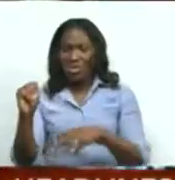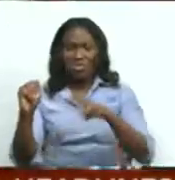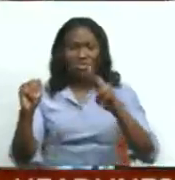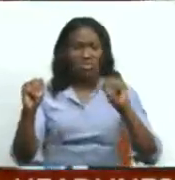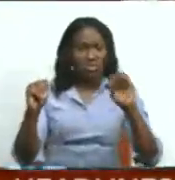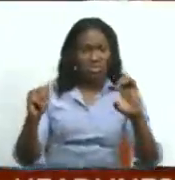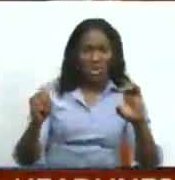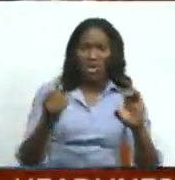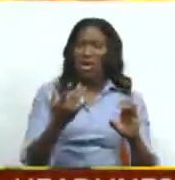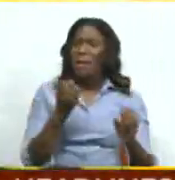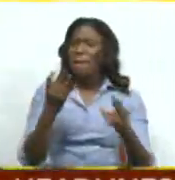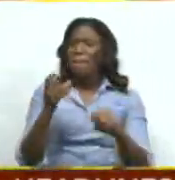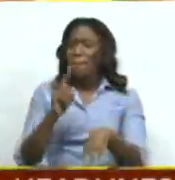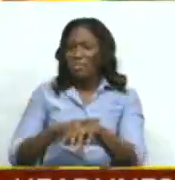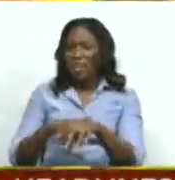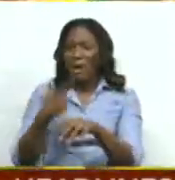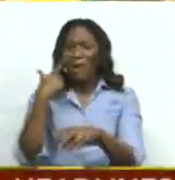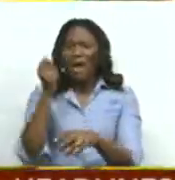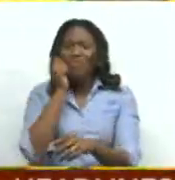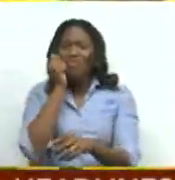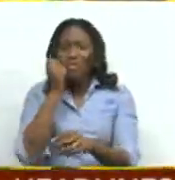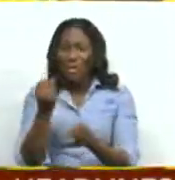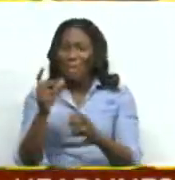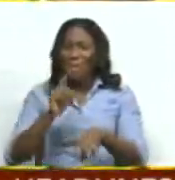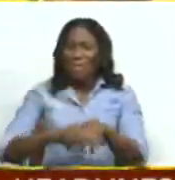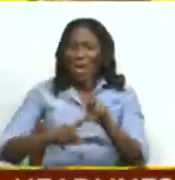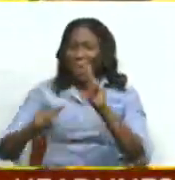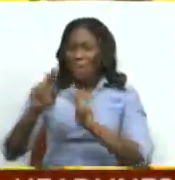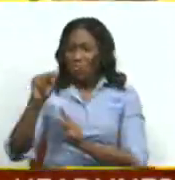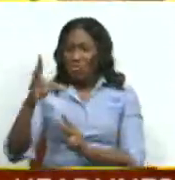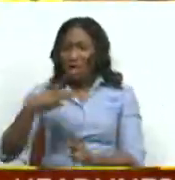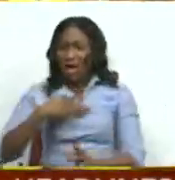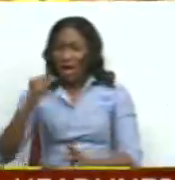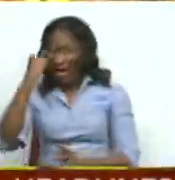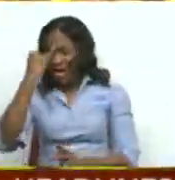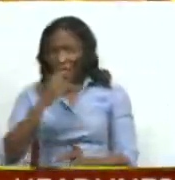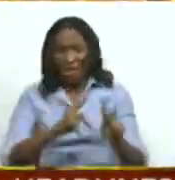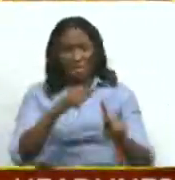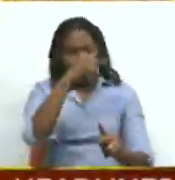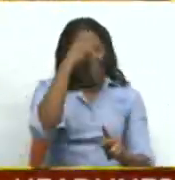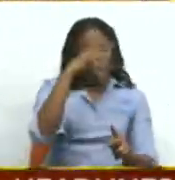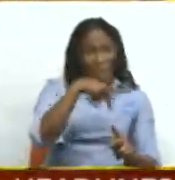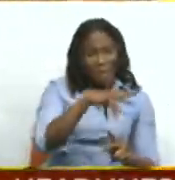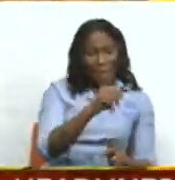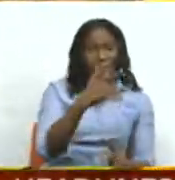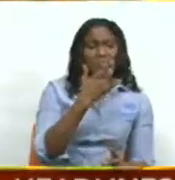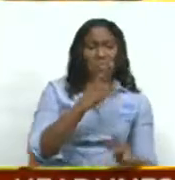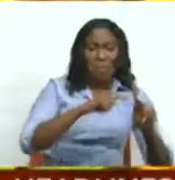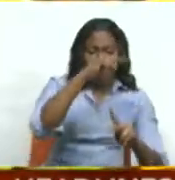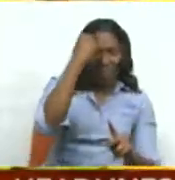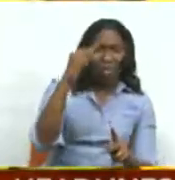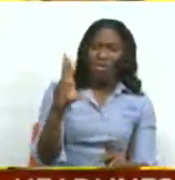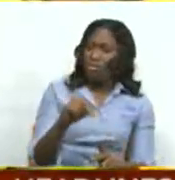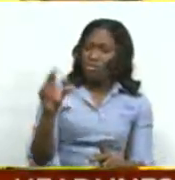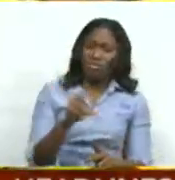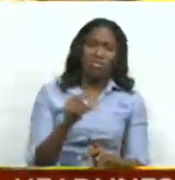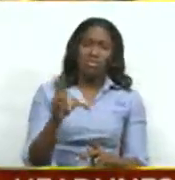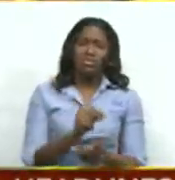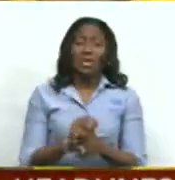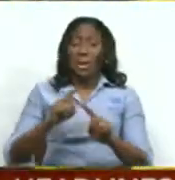racial lines. She said neither her political party nor Keith Rowley's political party is inherently